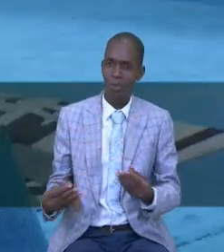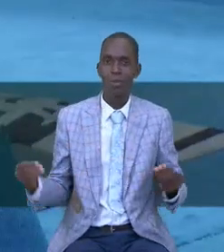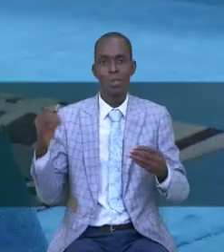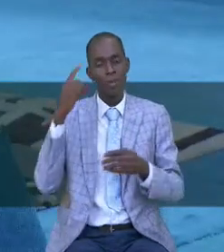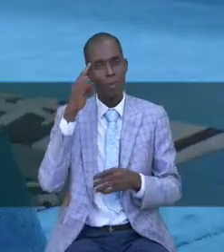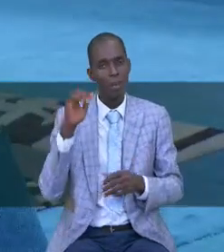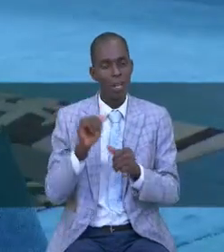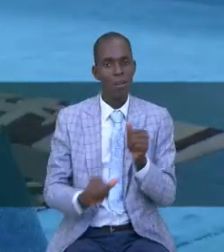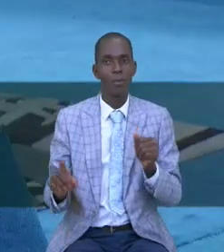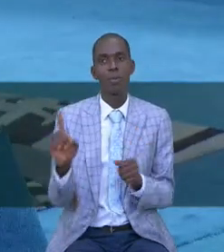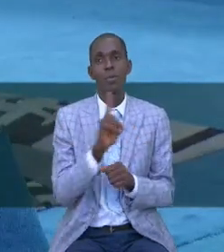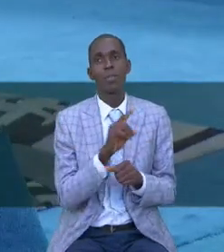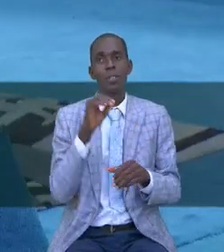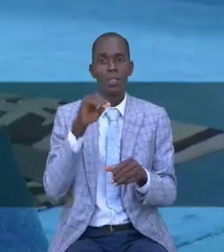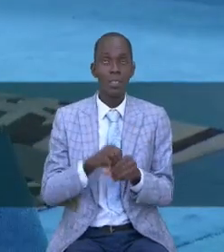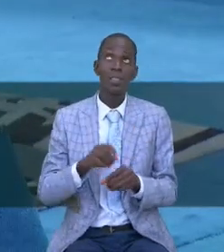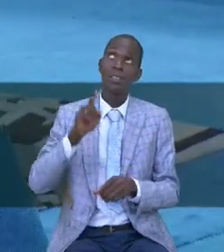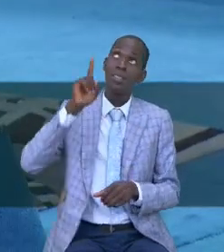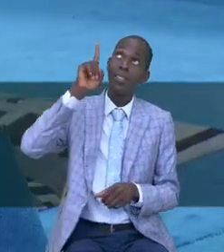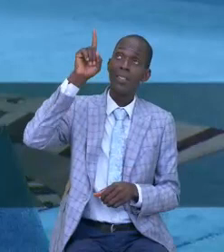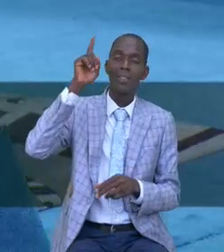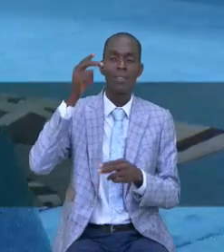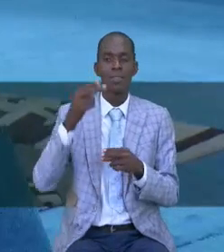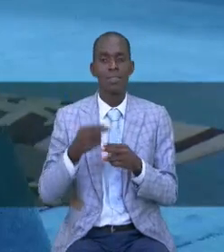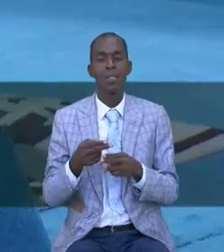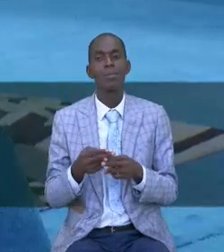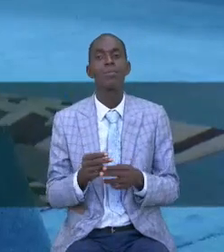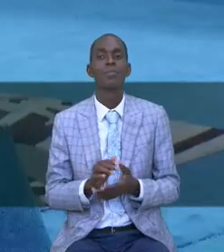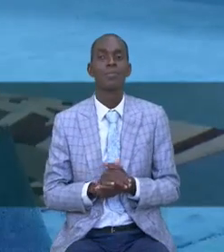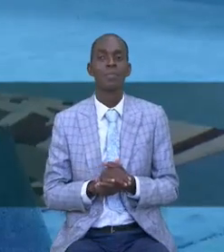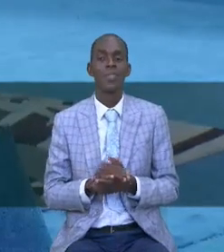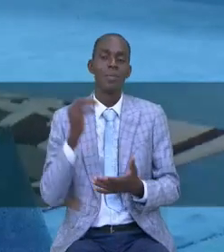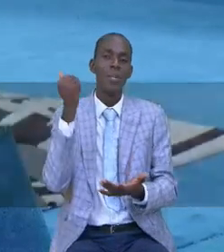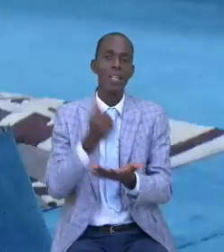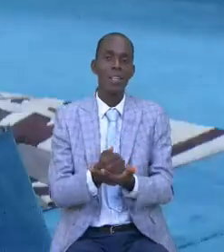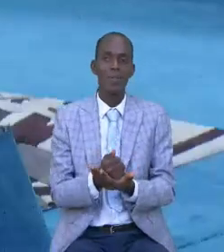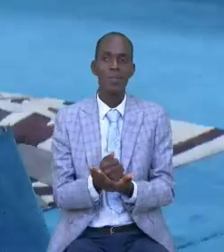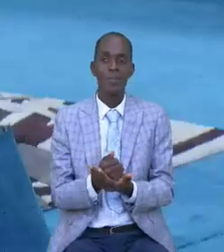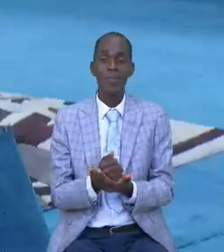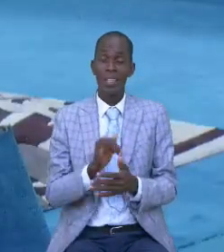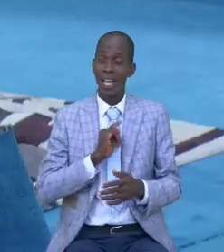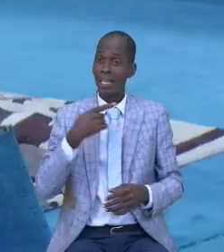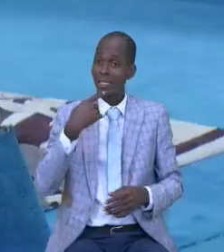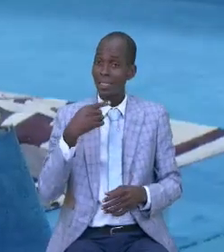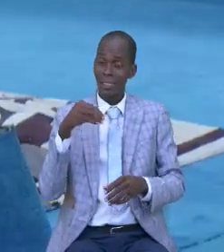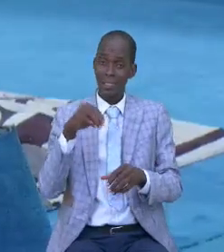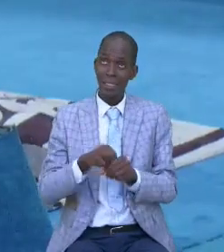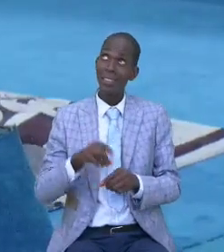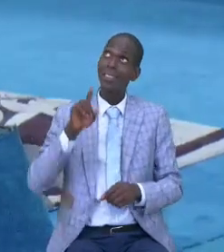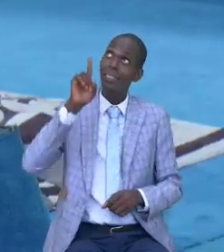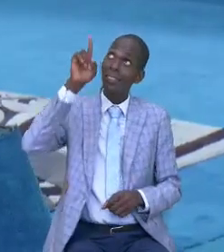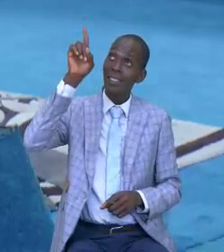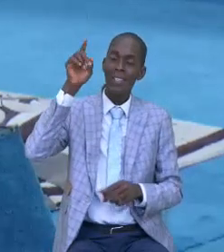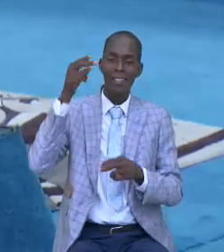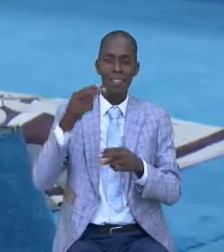for everyone in his name. I said, in